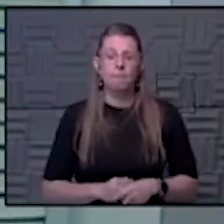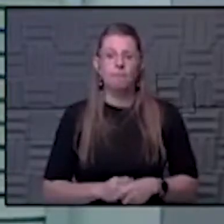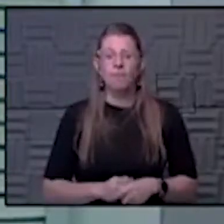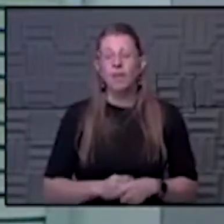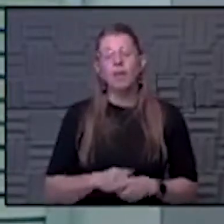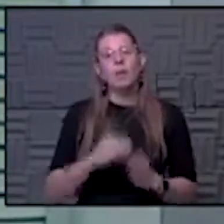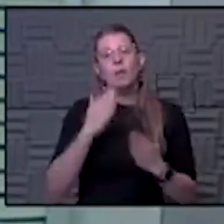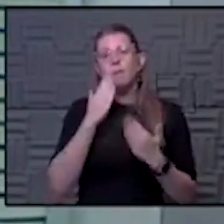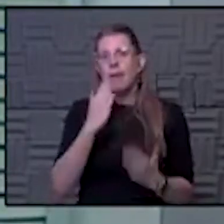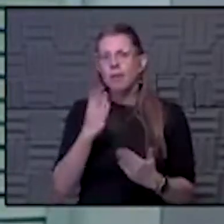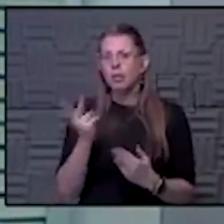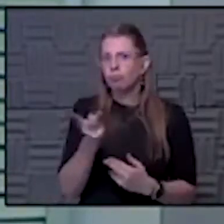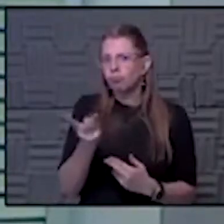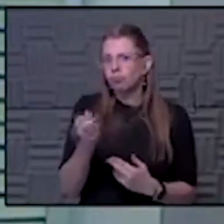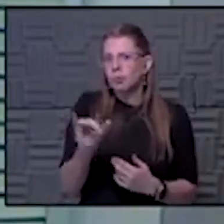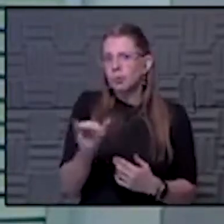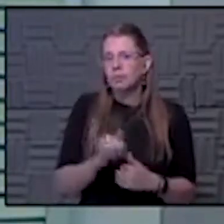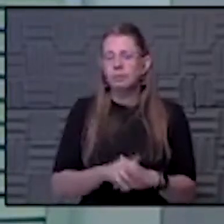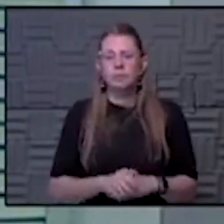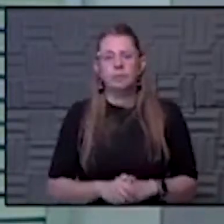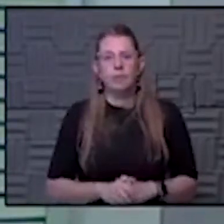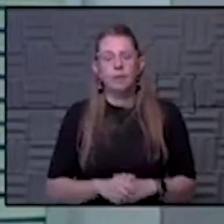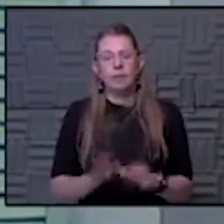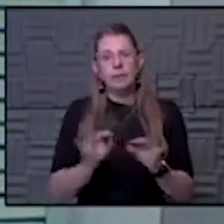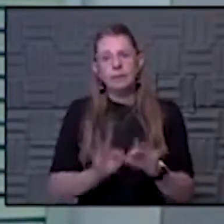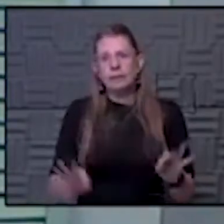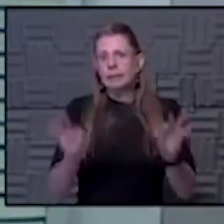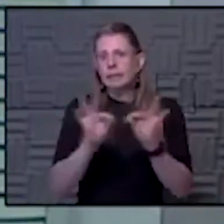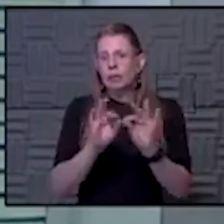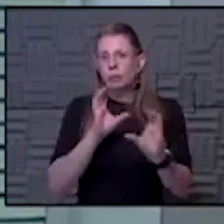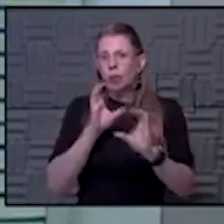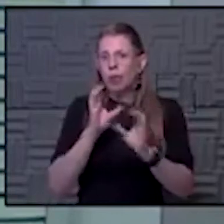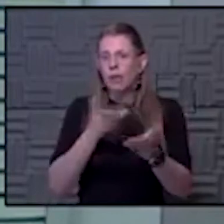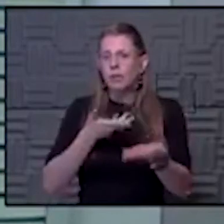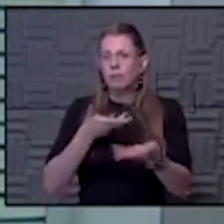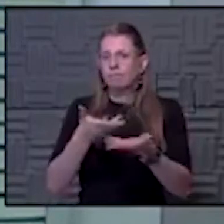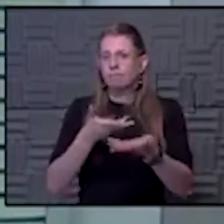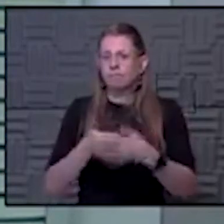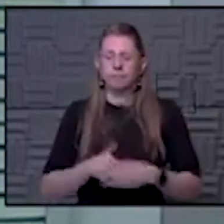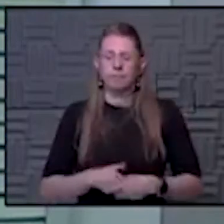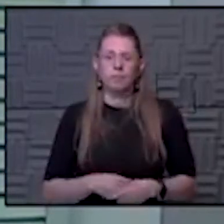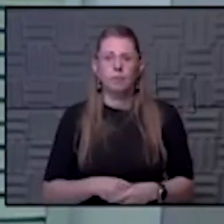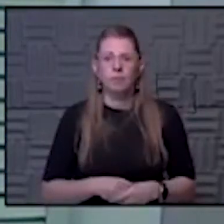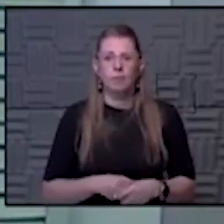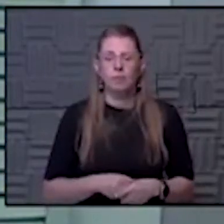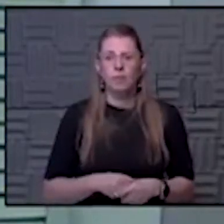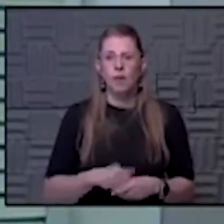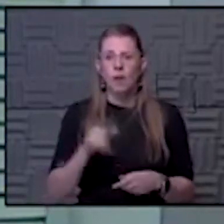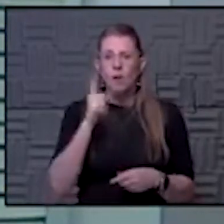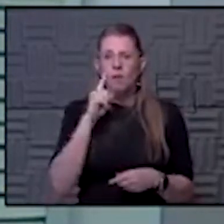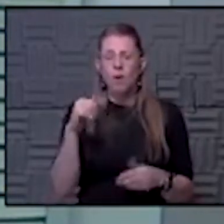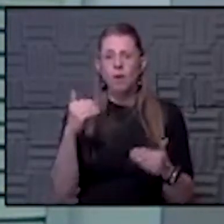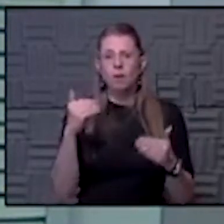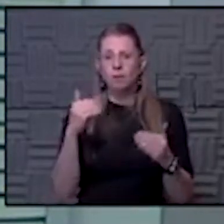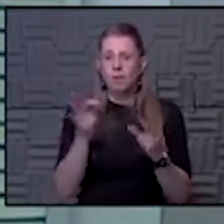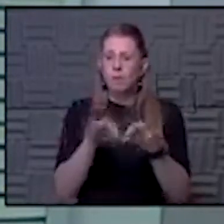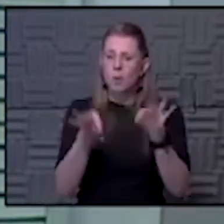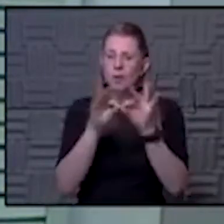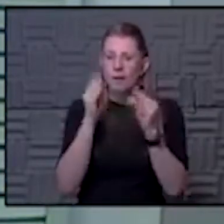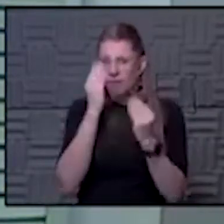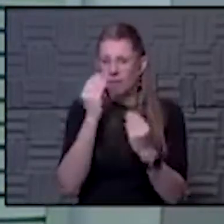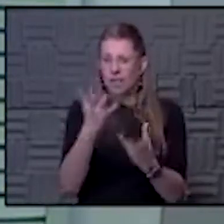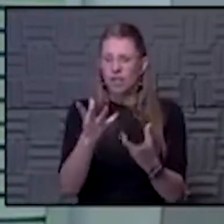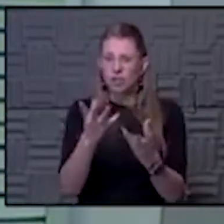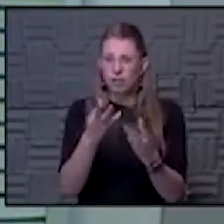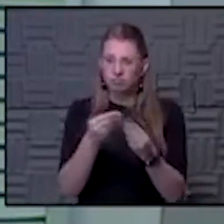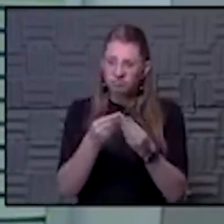you guys too, and this has been a really important communication tool for getting out high quality information. I've